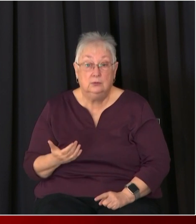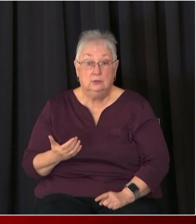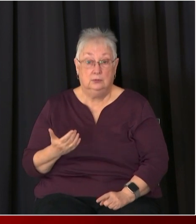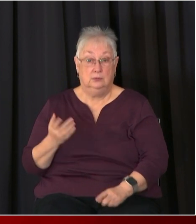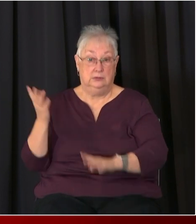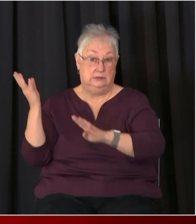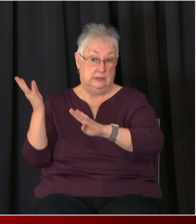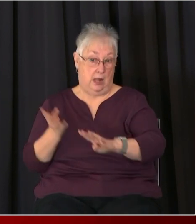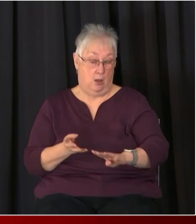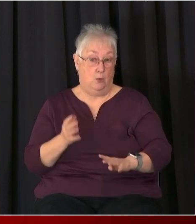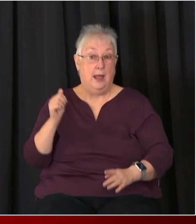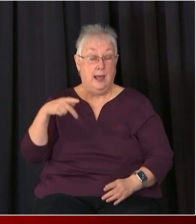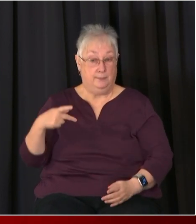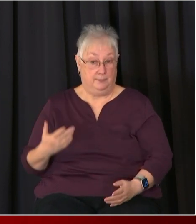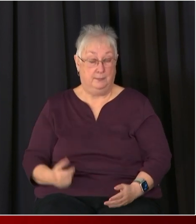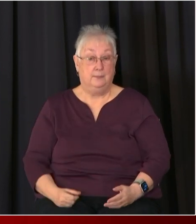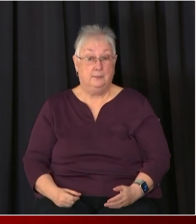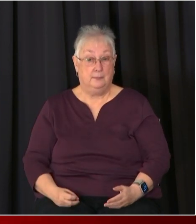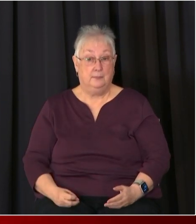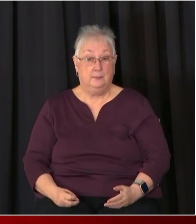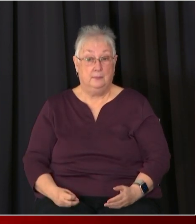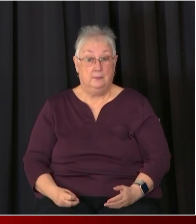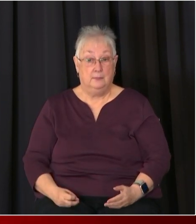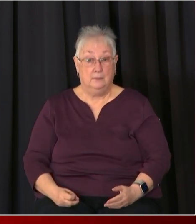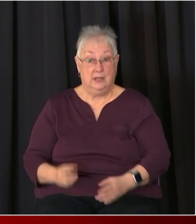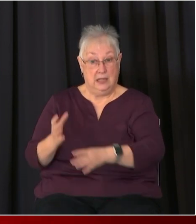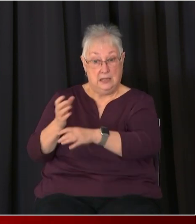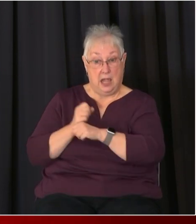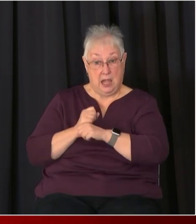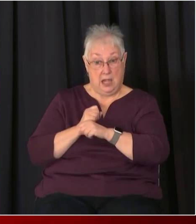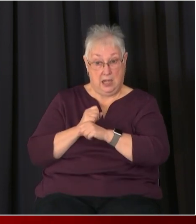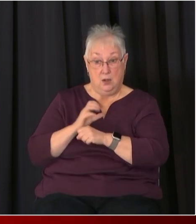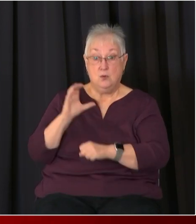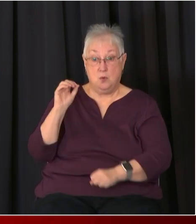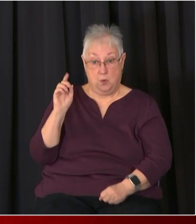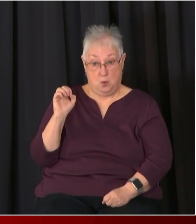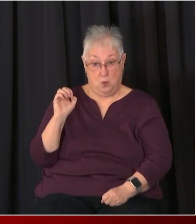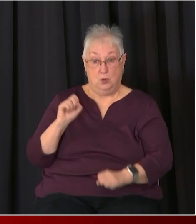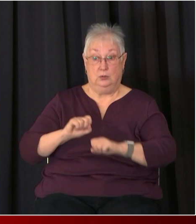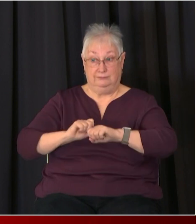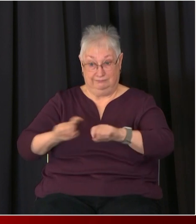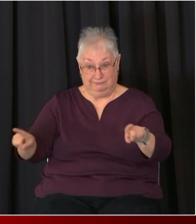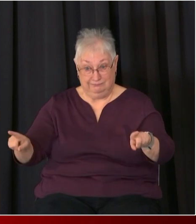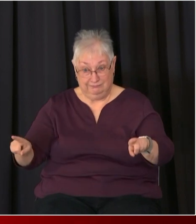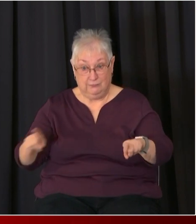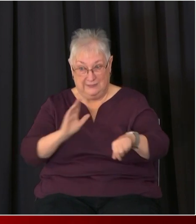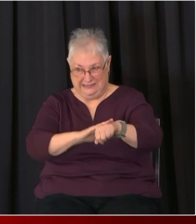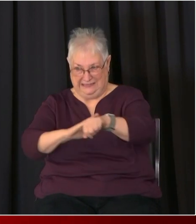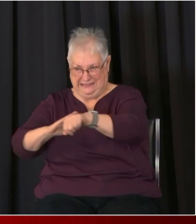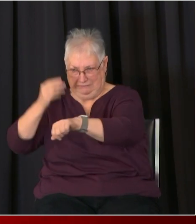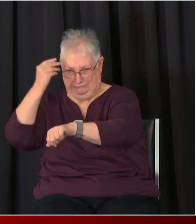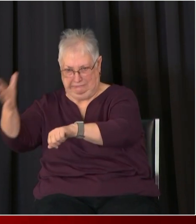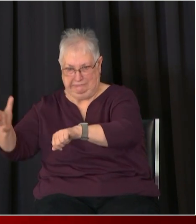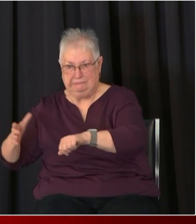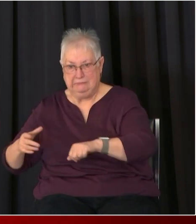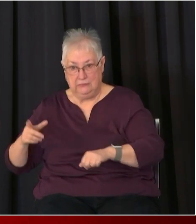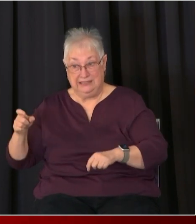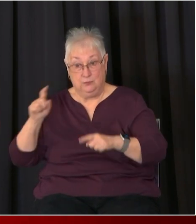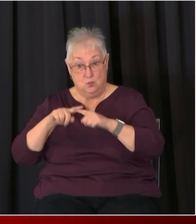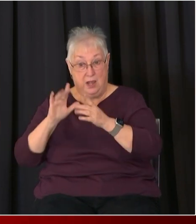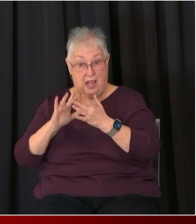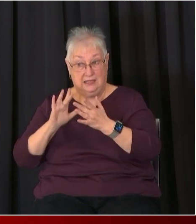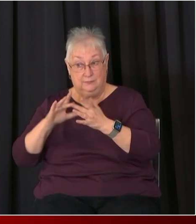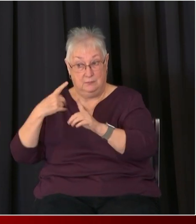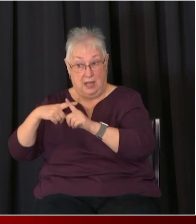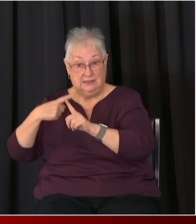app and were given a code to release notifications to their positive contacts. So that was as of last